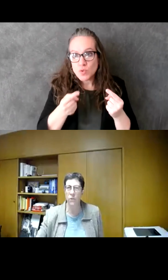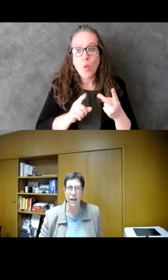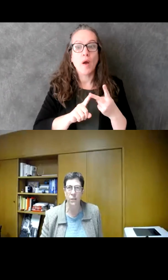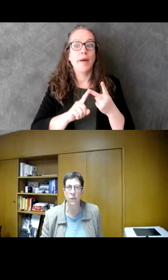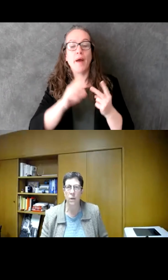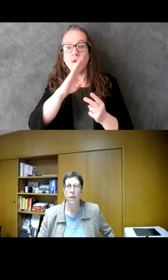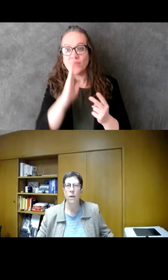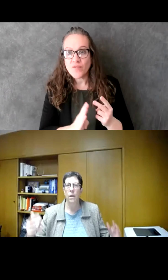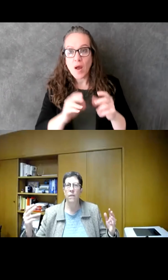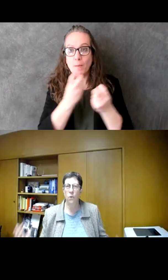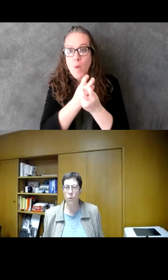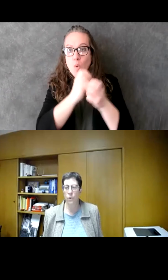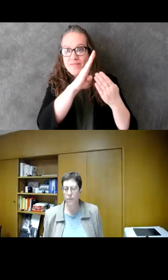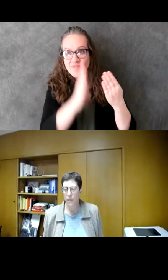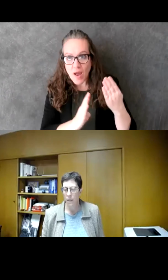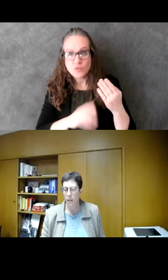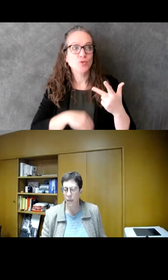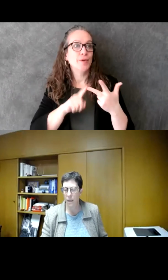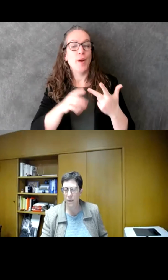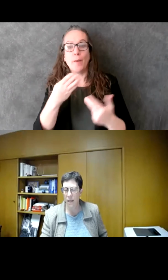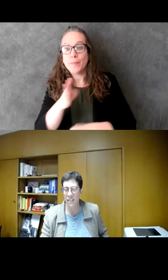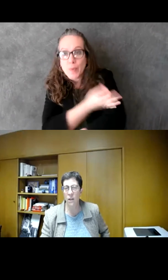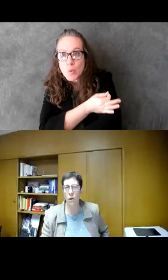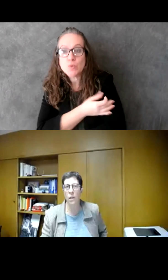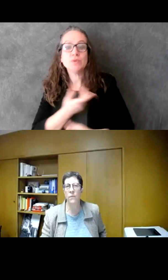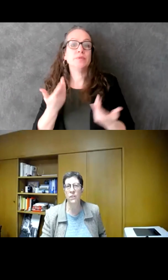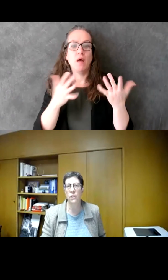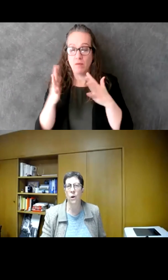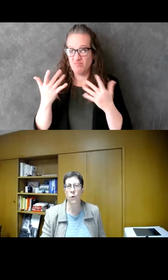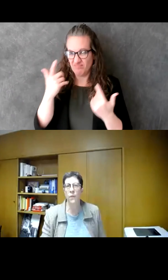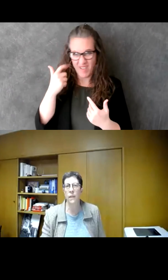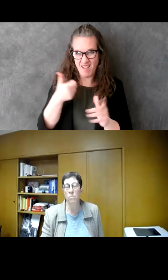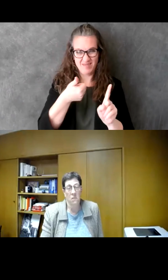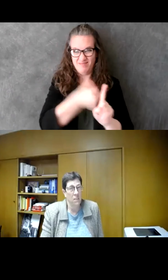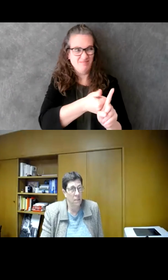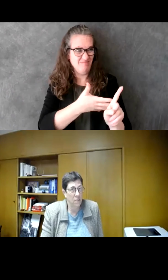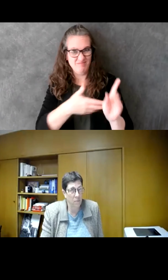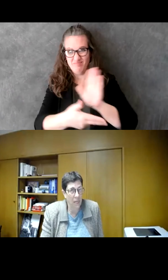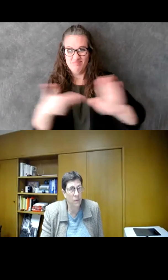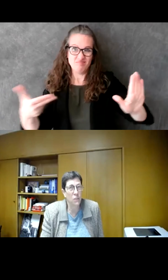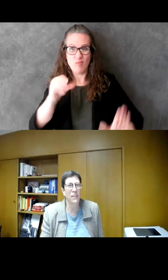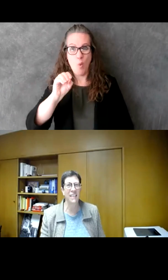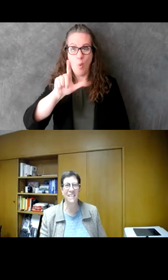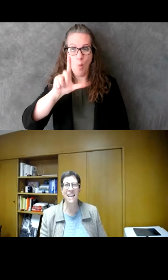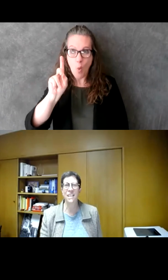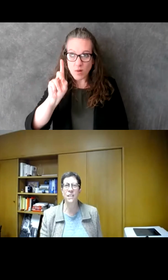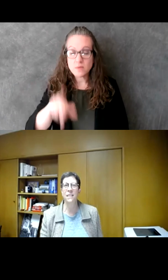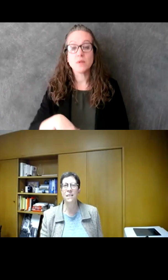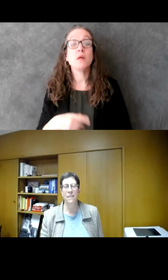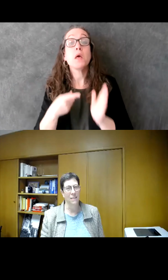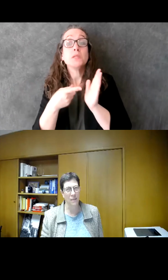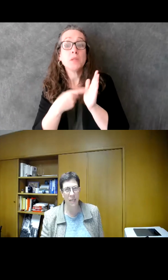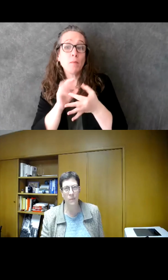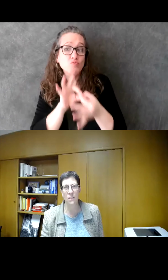a contracture, they're old. And I think all of us know that sometimes it's related to